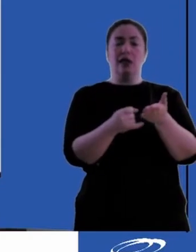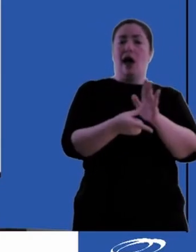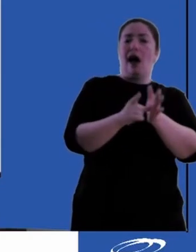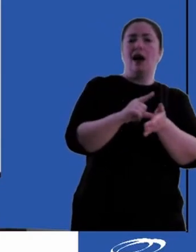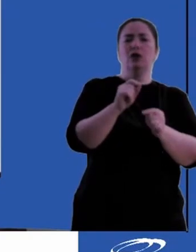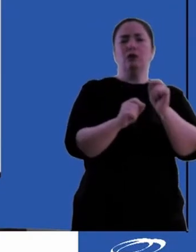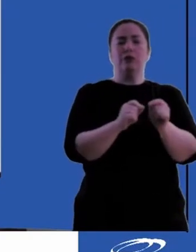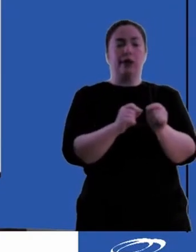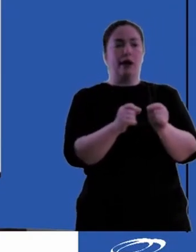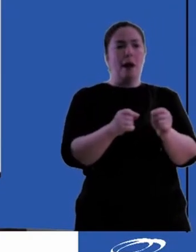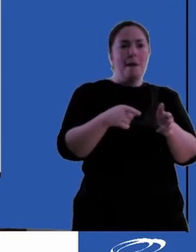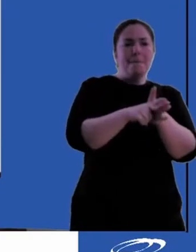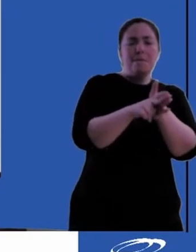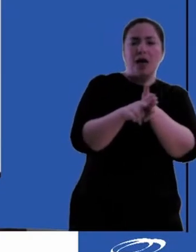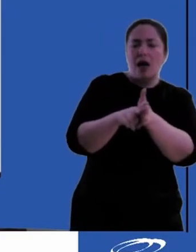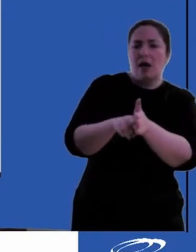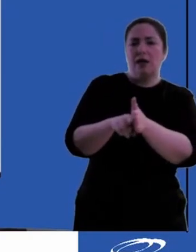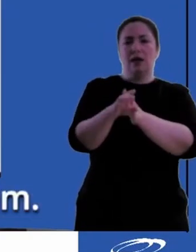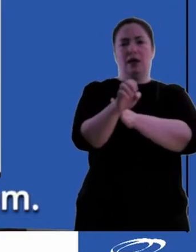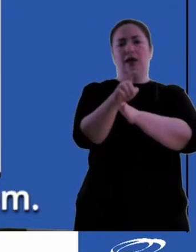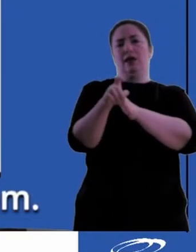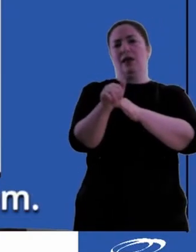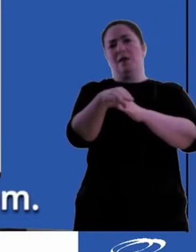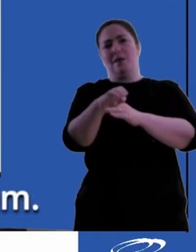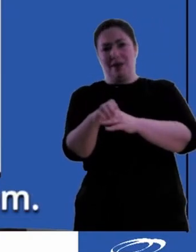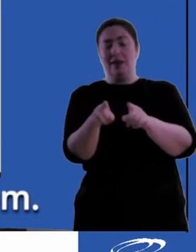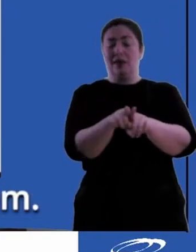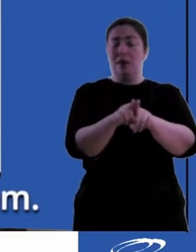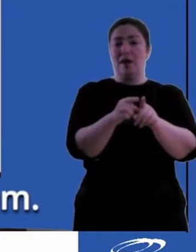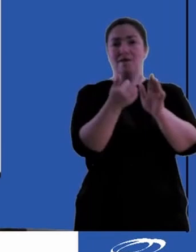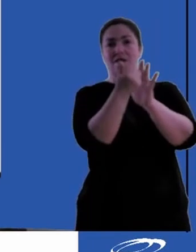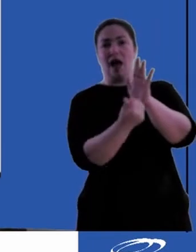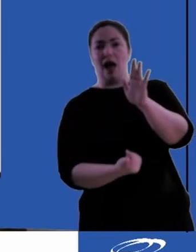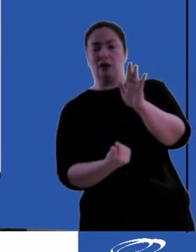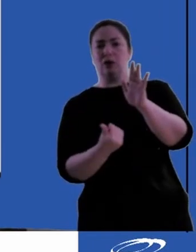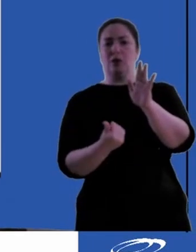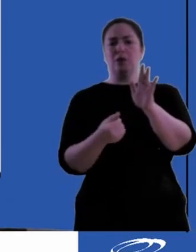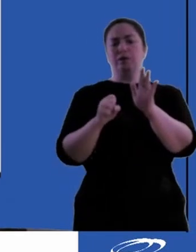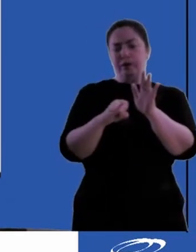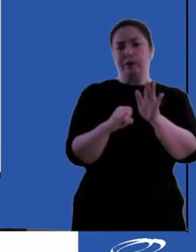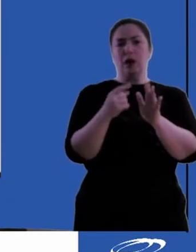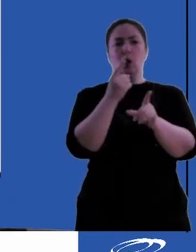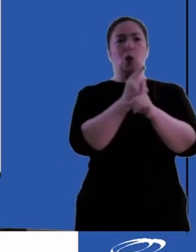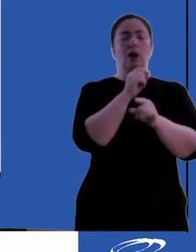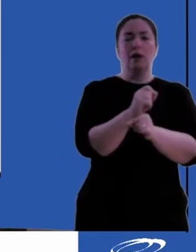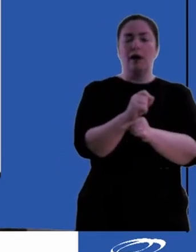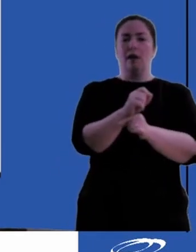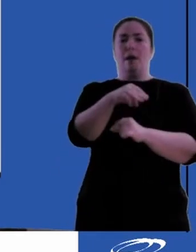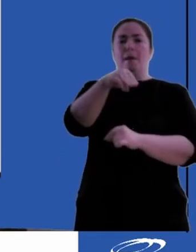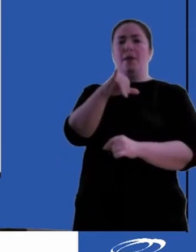joint infection, two big questions. There might be some smaller questions as well. The first question is this